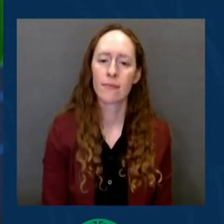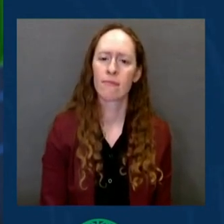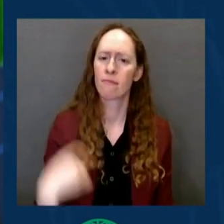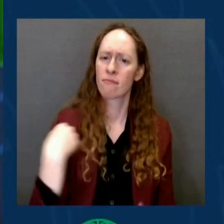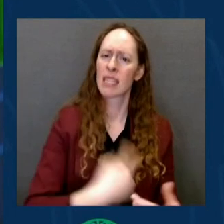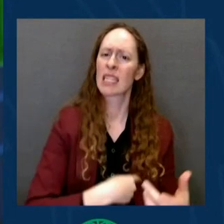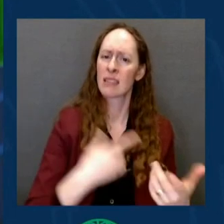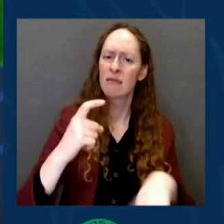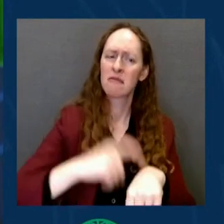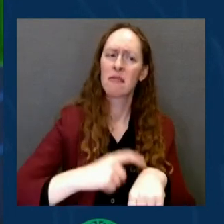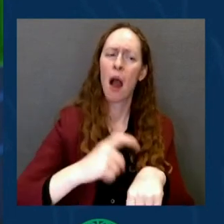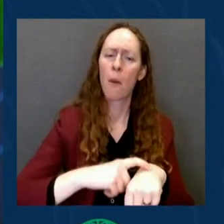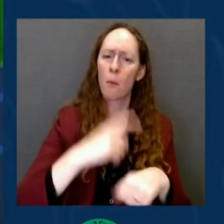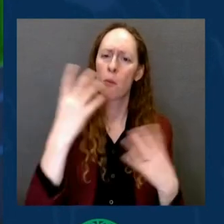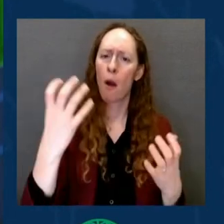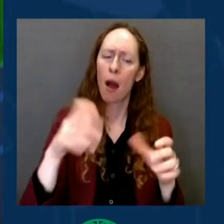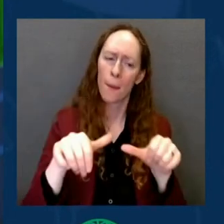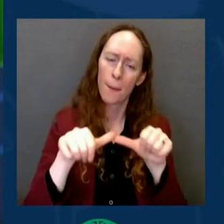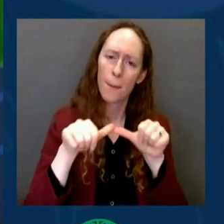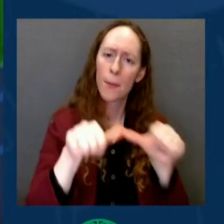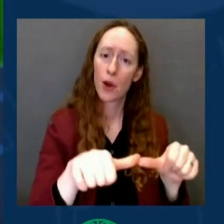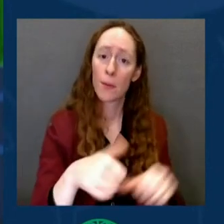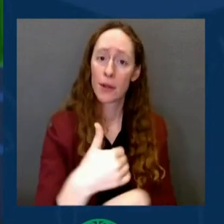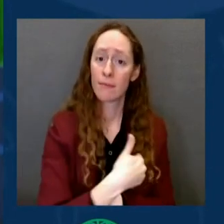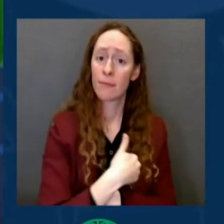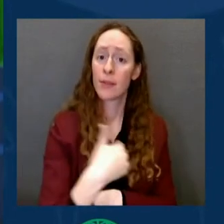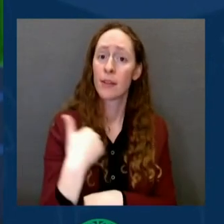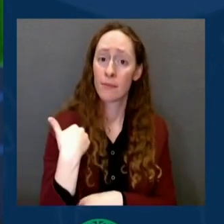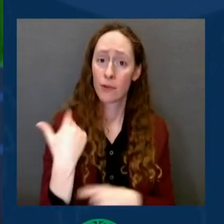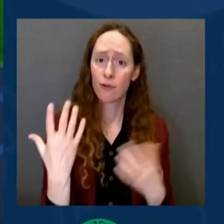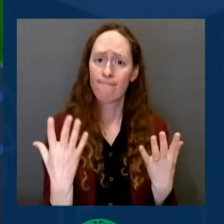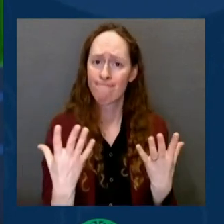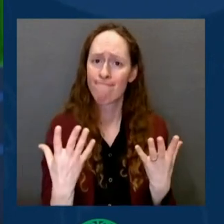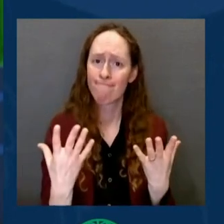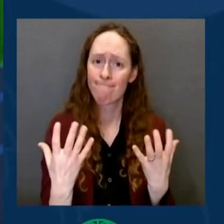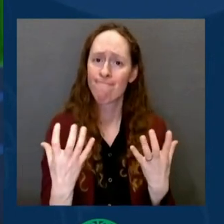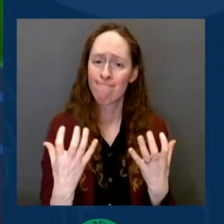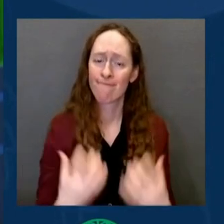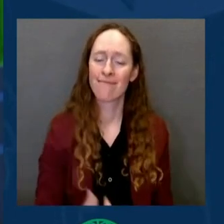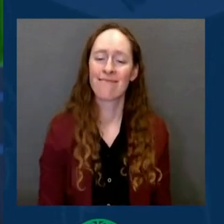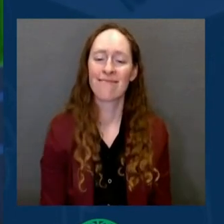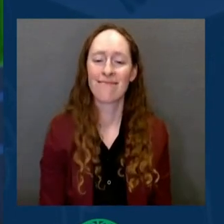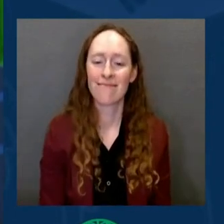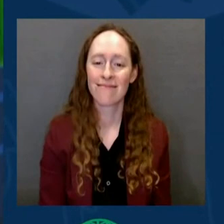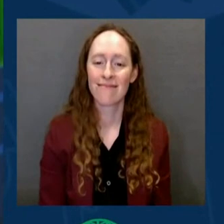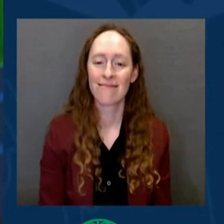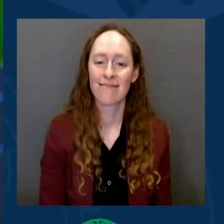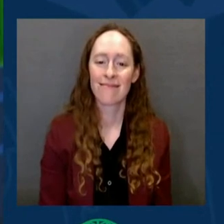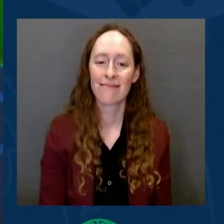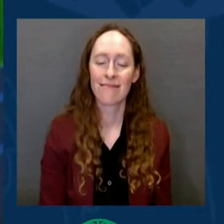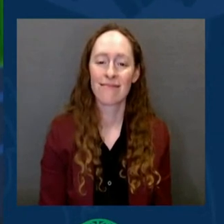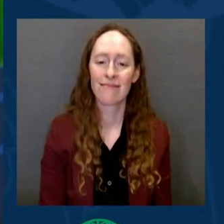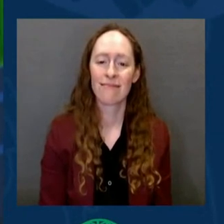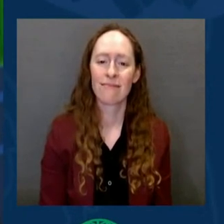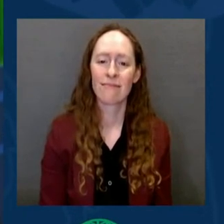continent as a permanent member at the Security Council. The second priority, Mr. President,